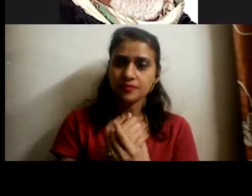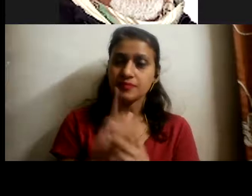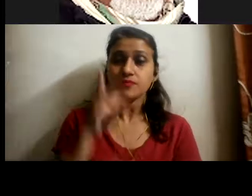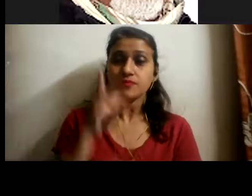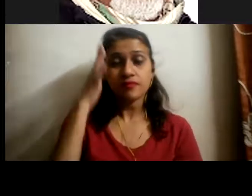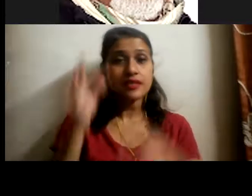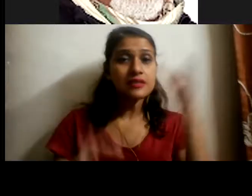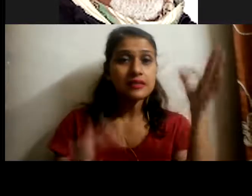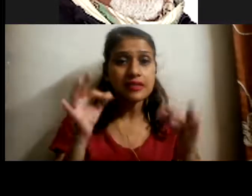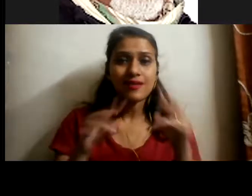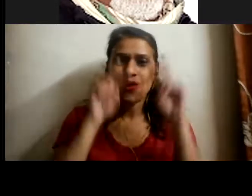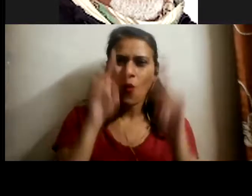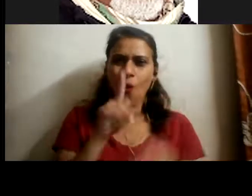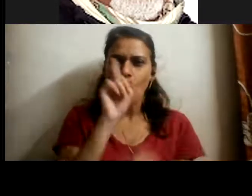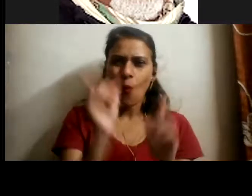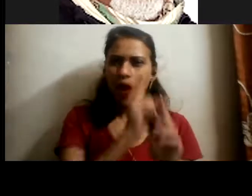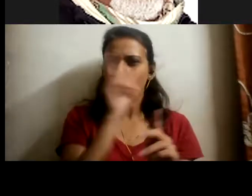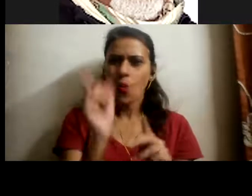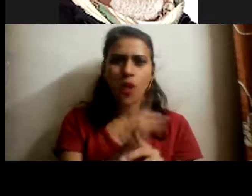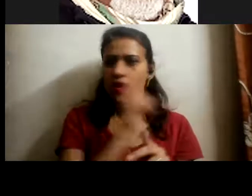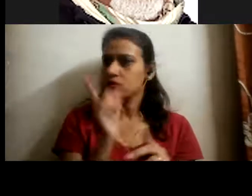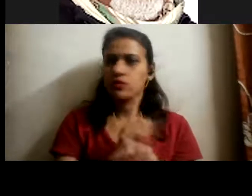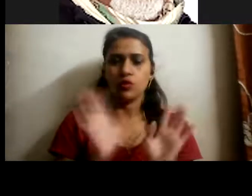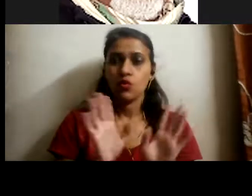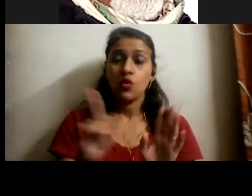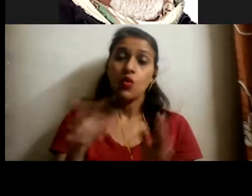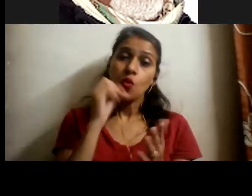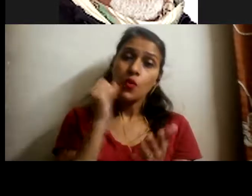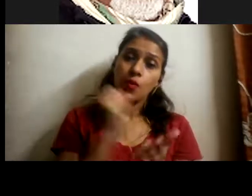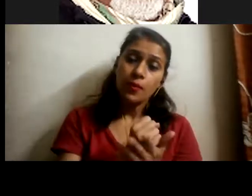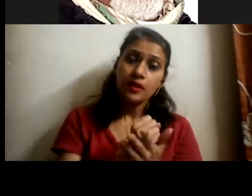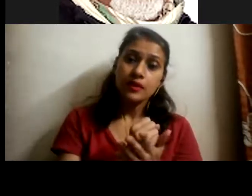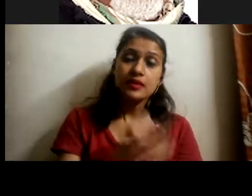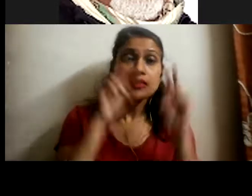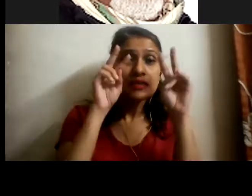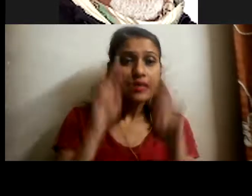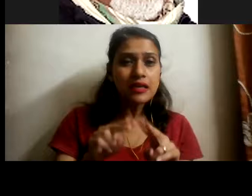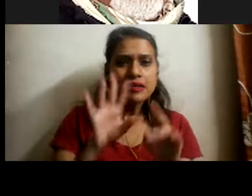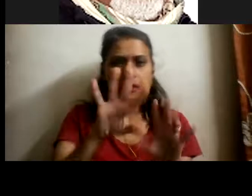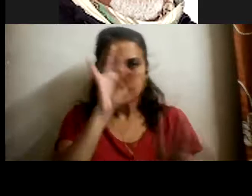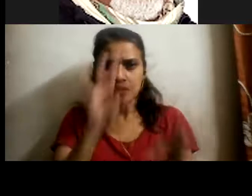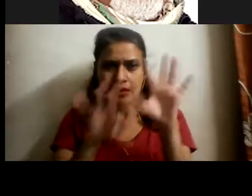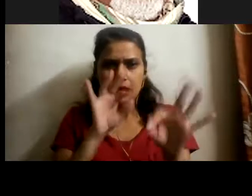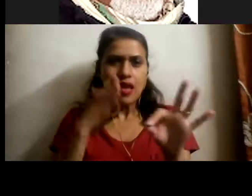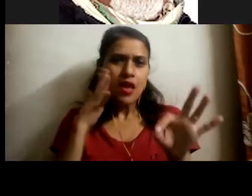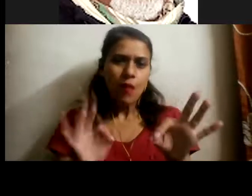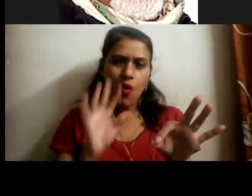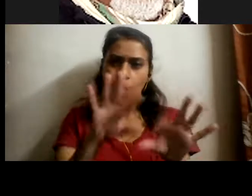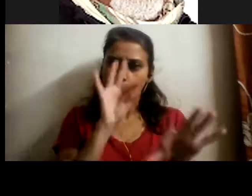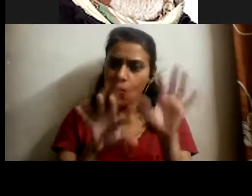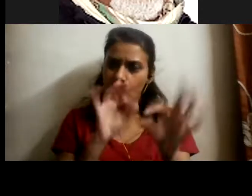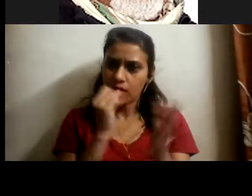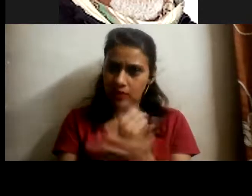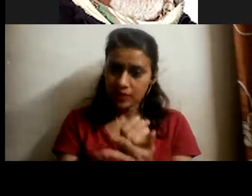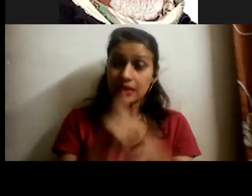You cannot read one by one. Thoroughly, you have to just swift through and just highlight the portions. You have to